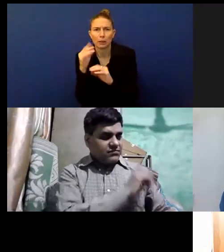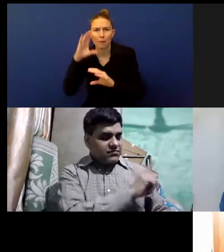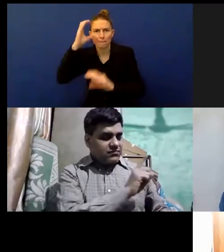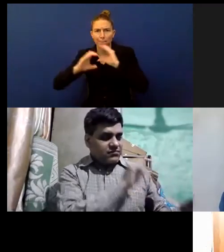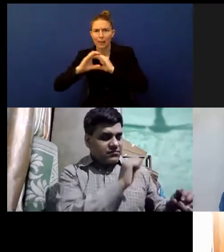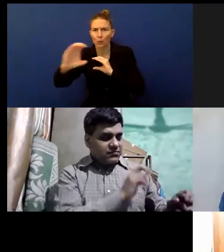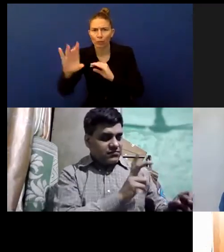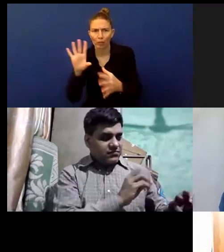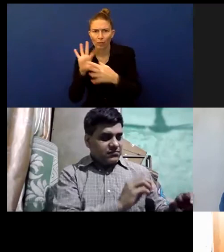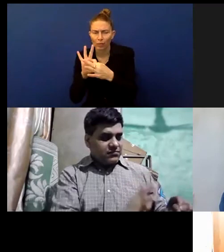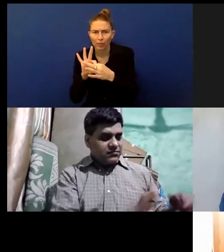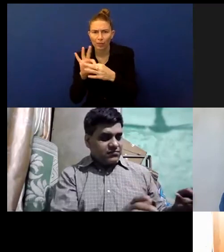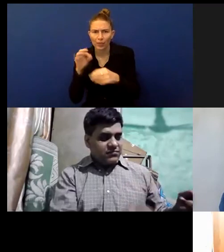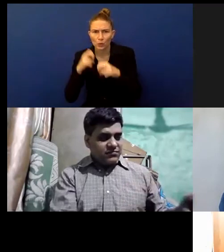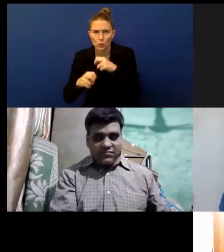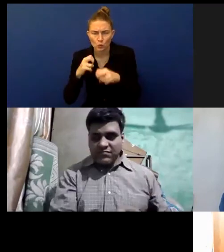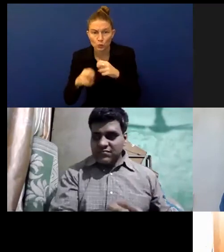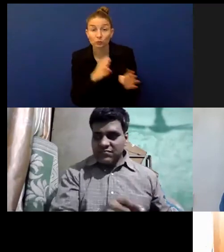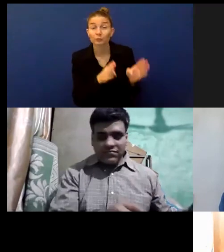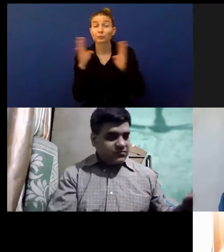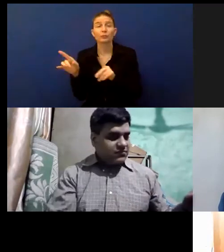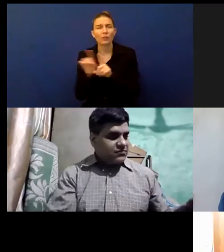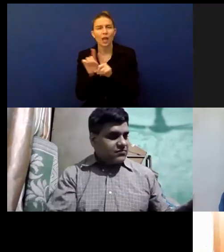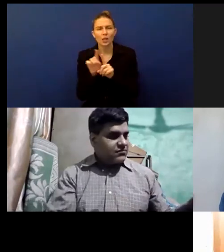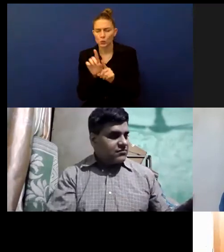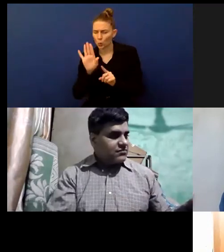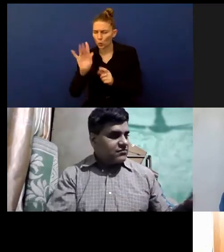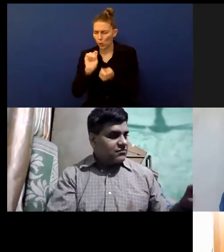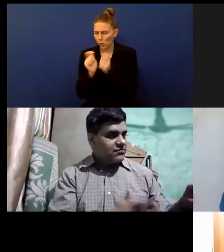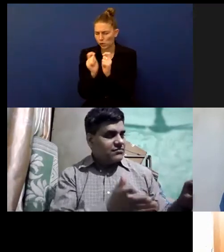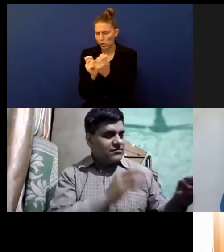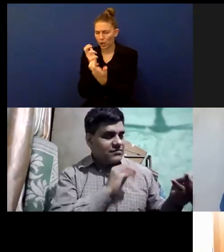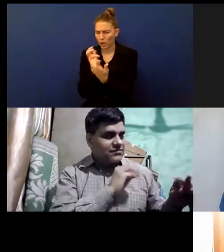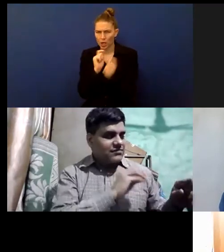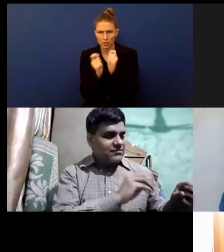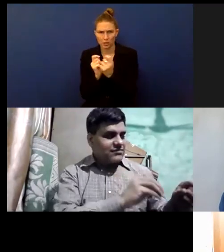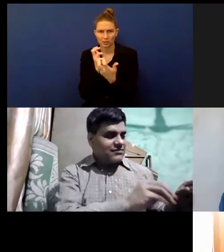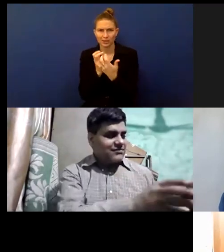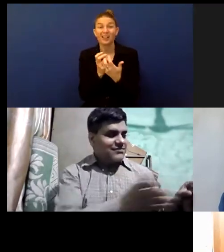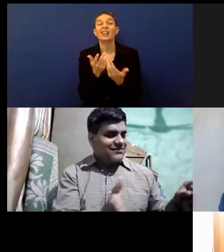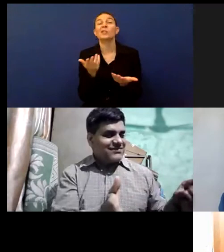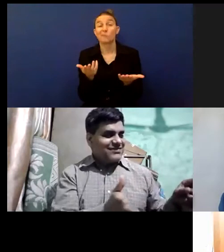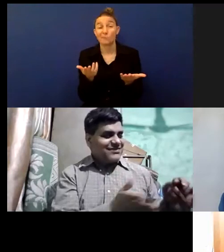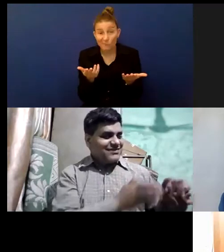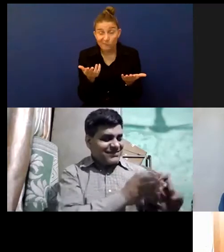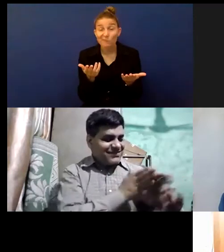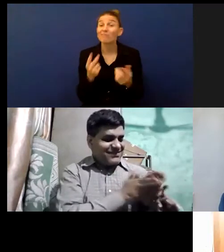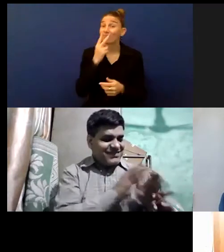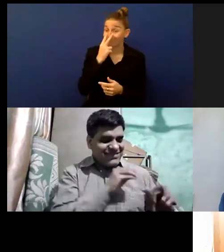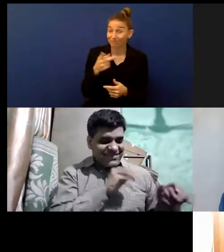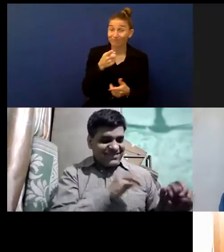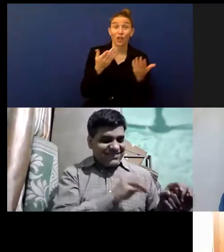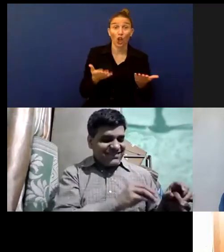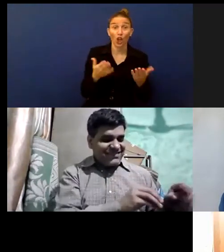and put all of those, looking at customizations as well. Unfortunately, we found that despite current standards, many